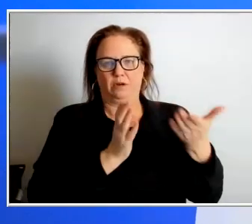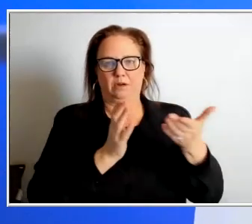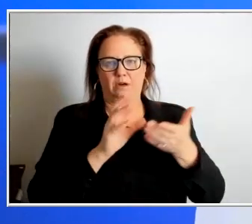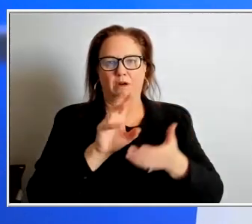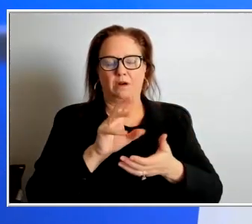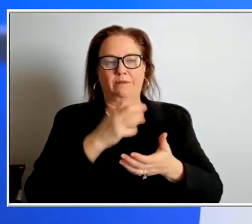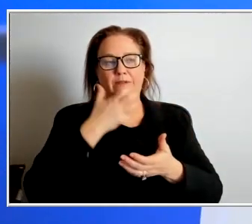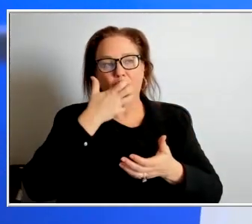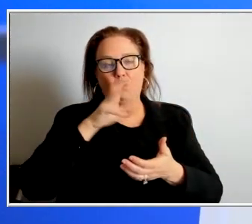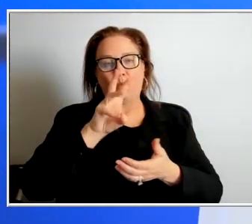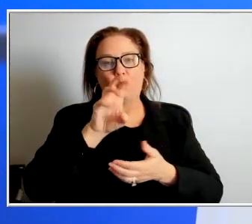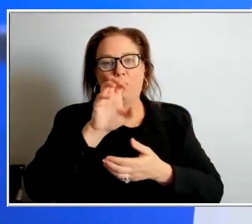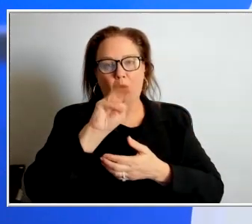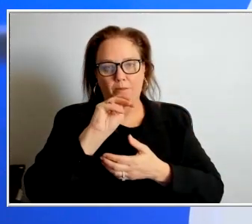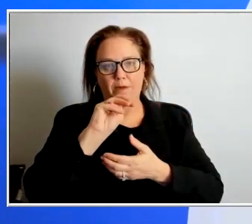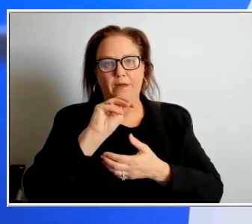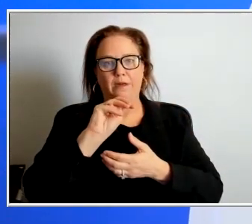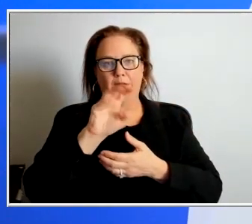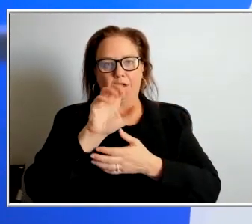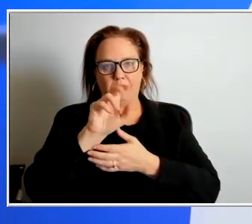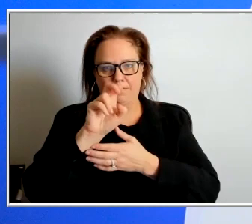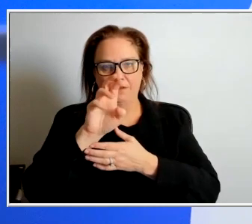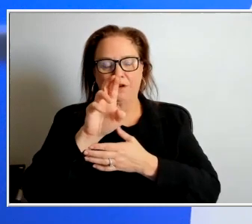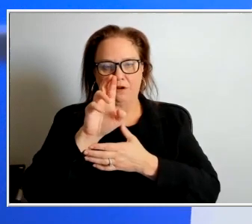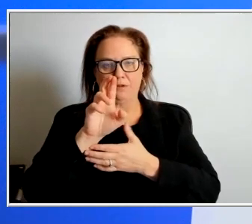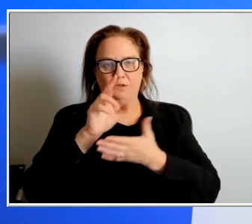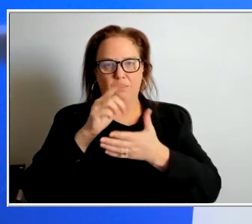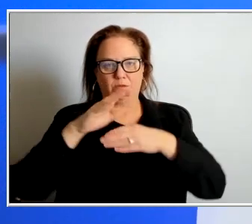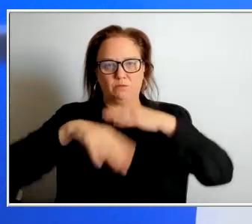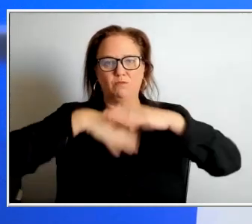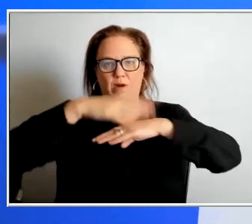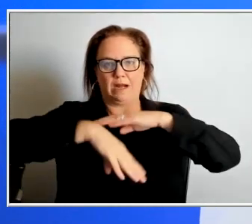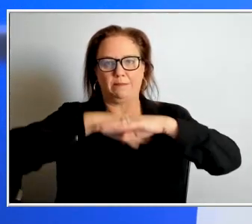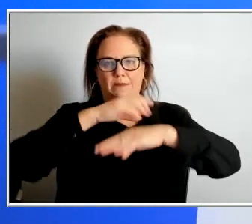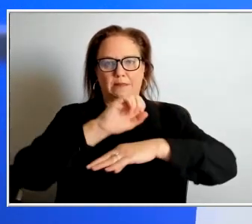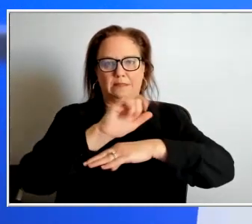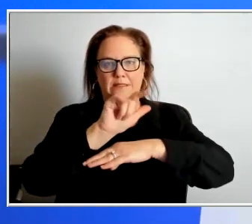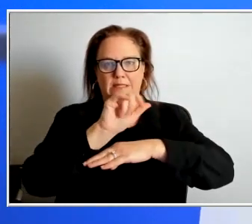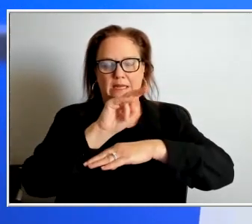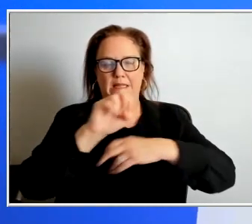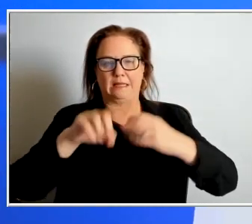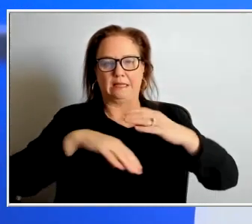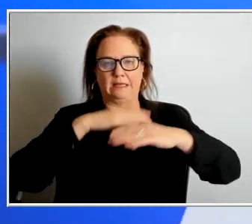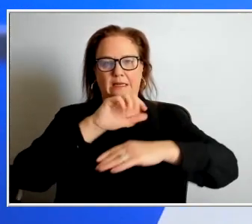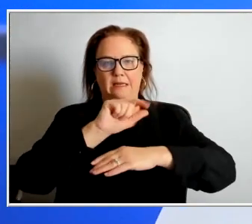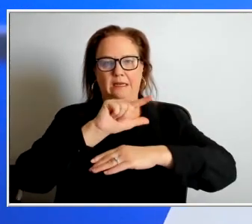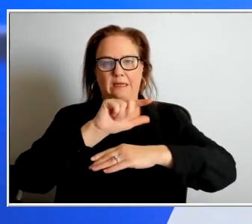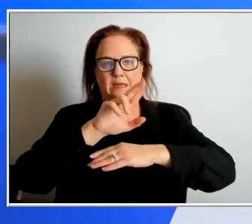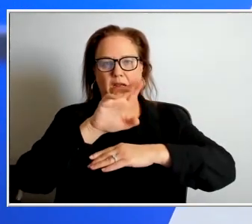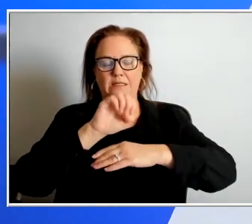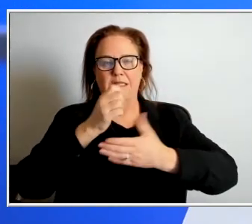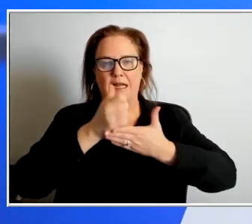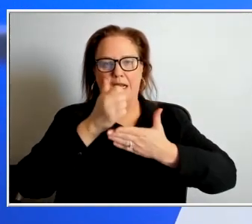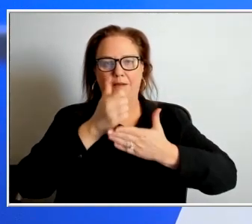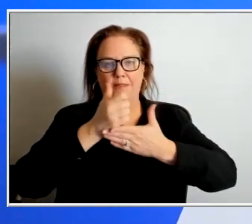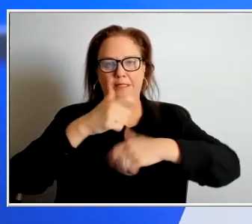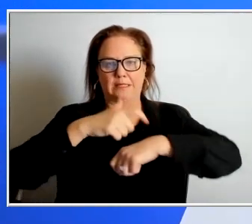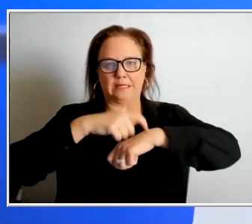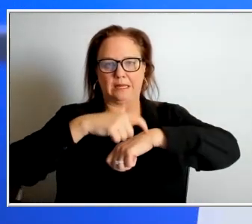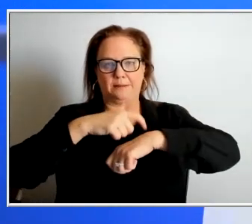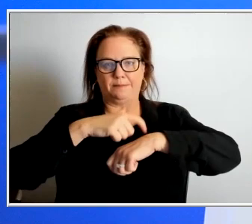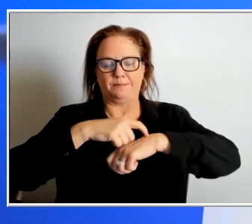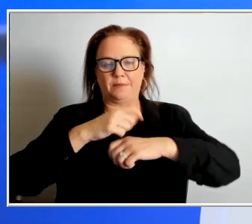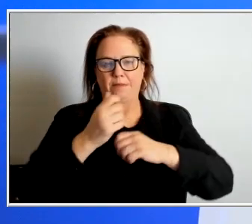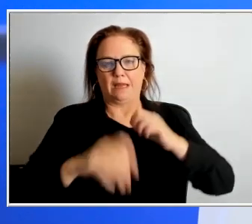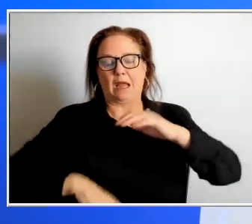If it's treated properly, which Conor's was, wrapping it in some saline and gauze and putting it on ice, that extends the timeline considerably. It can be up 12